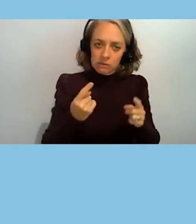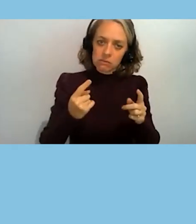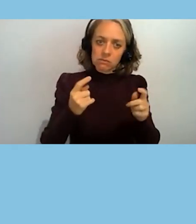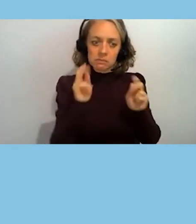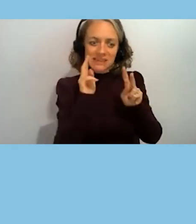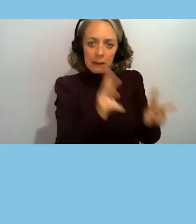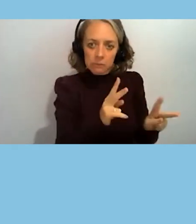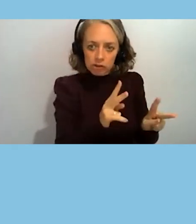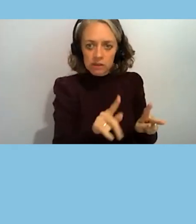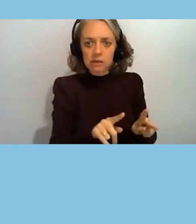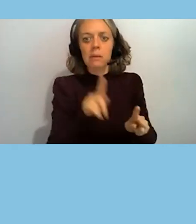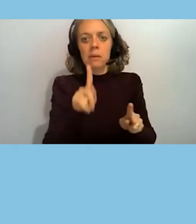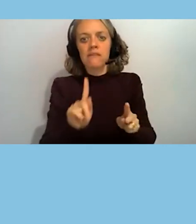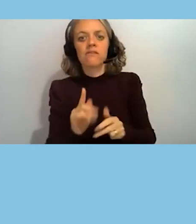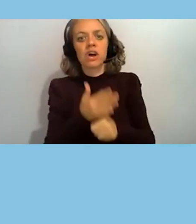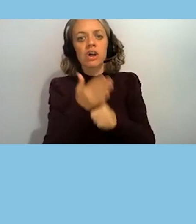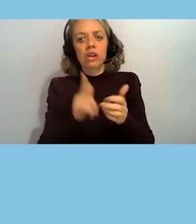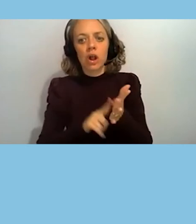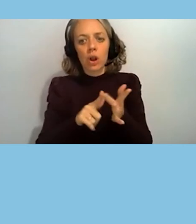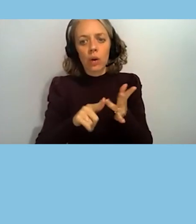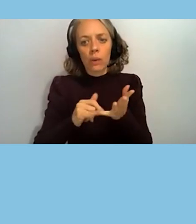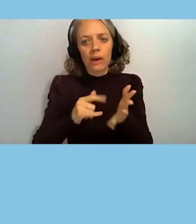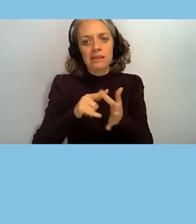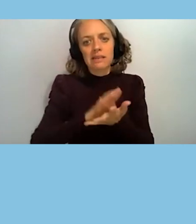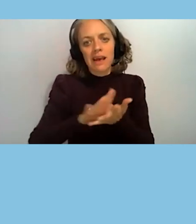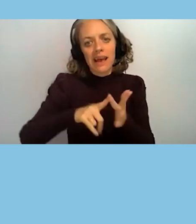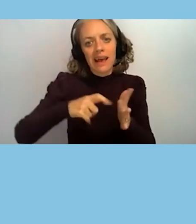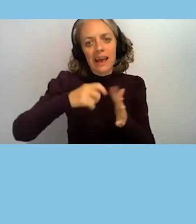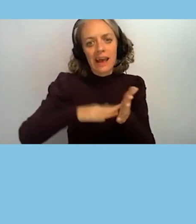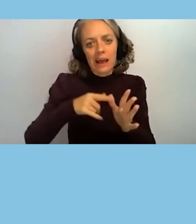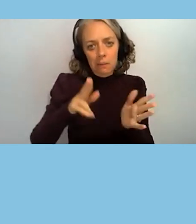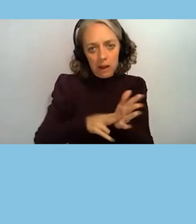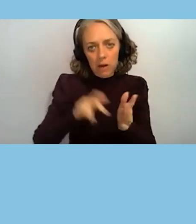will first give a short introduction to the film Captioning on Captioning, by